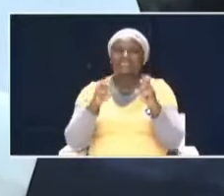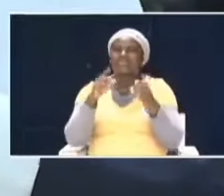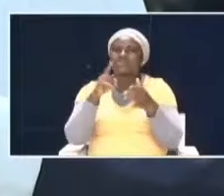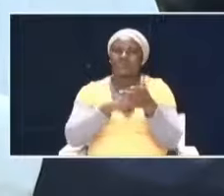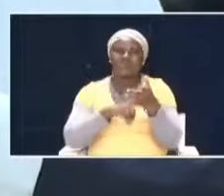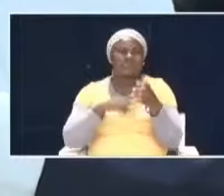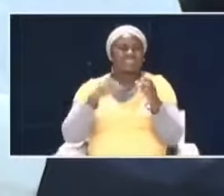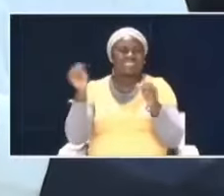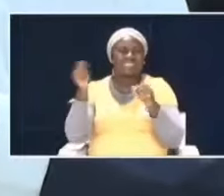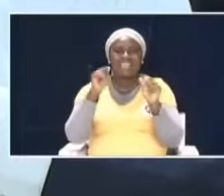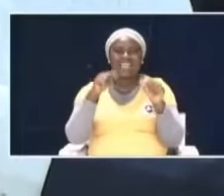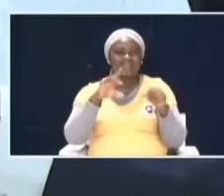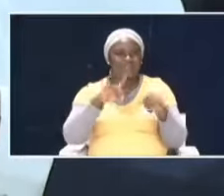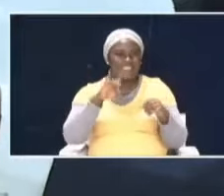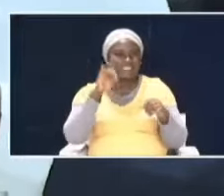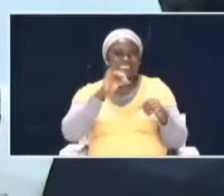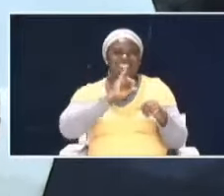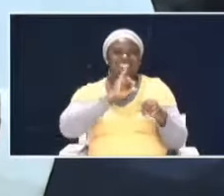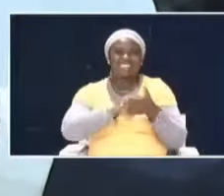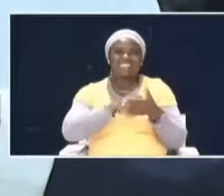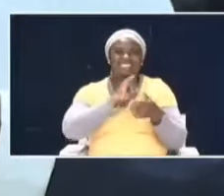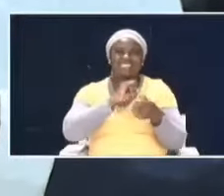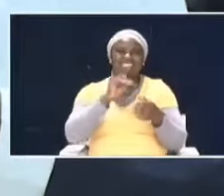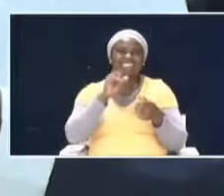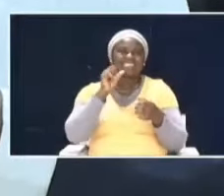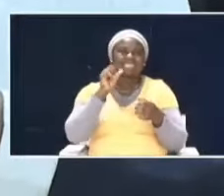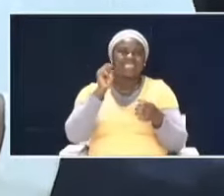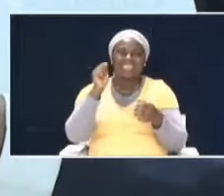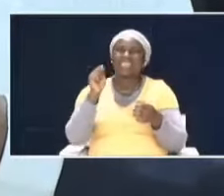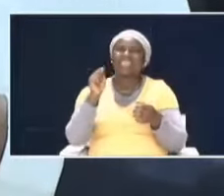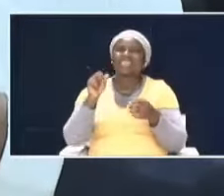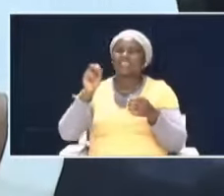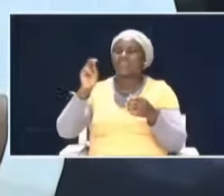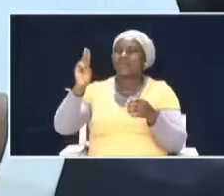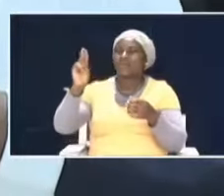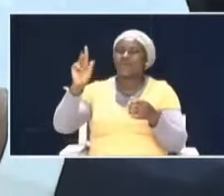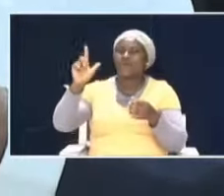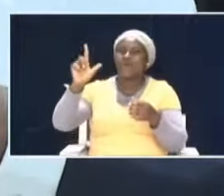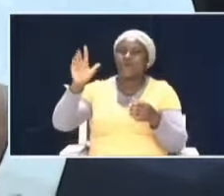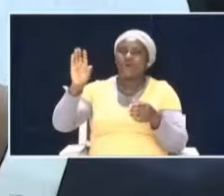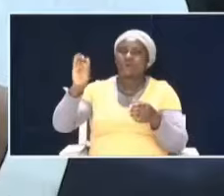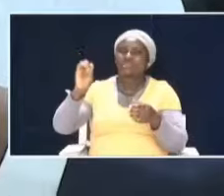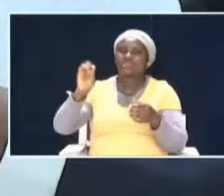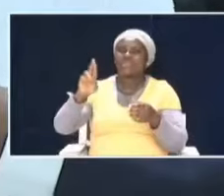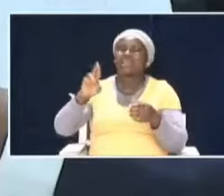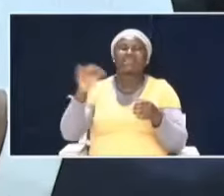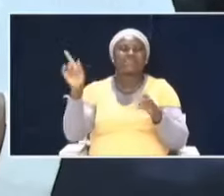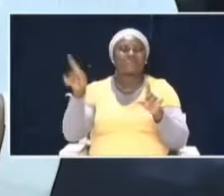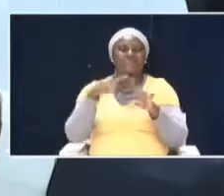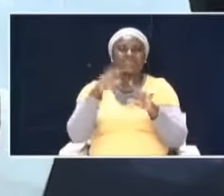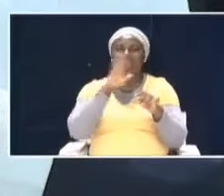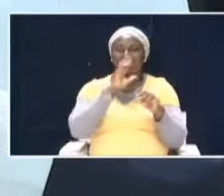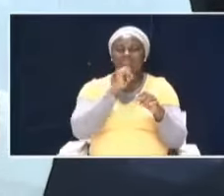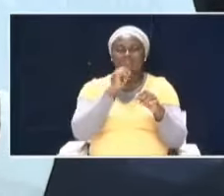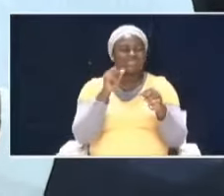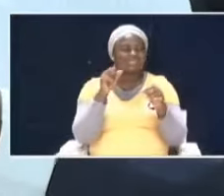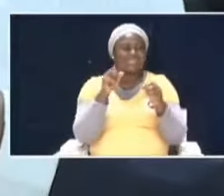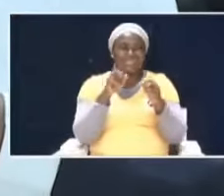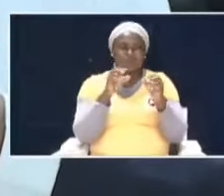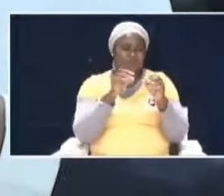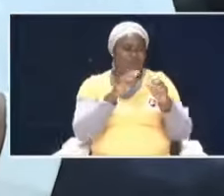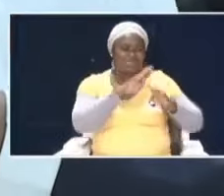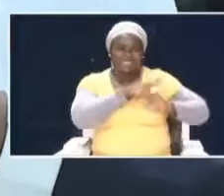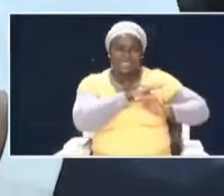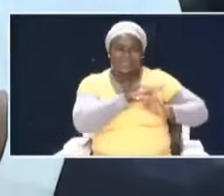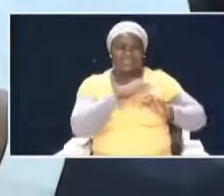only find was that it was a healing ulcer. As a matter of fact, they were not satisfied. They asked me to go further for